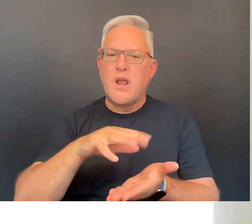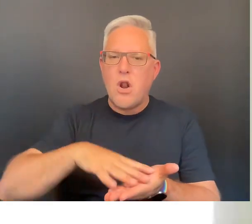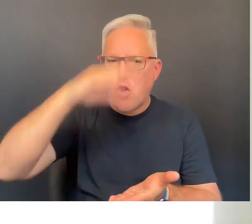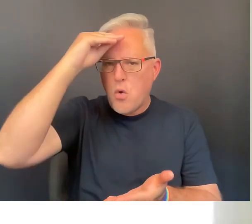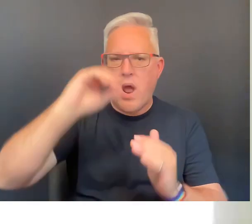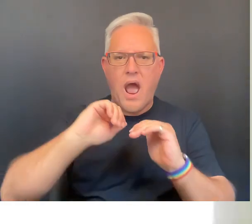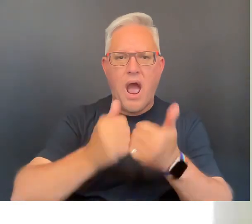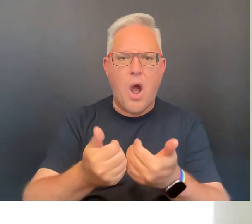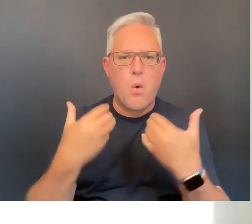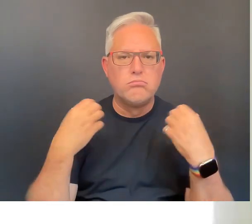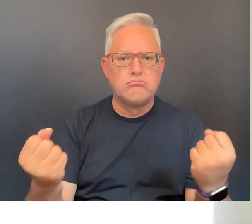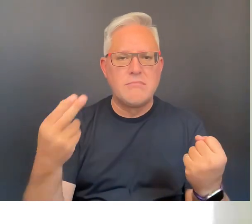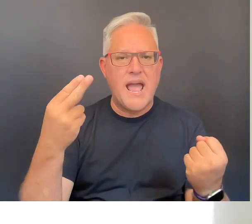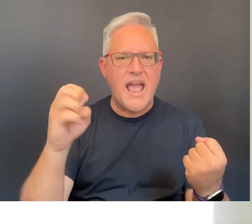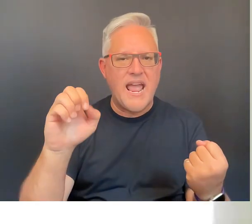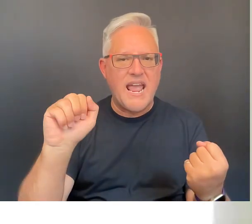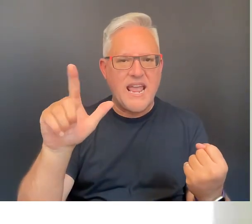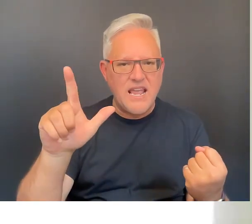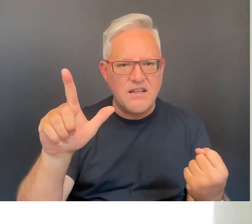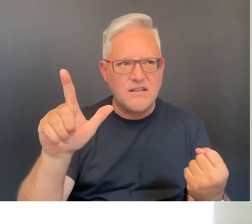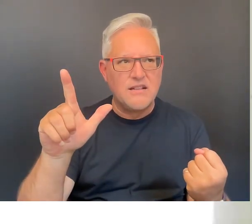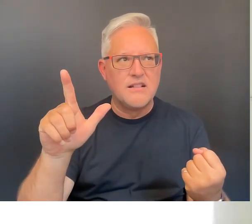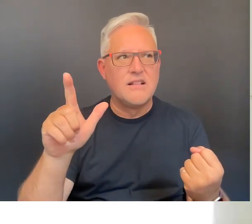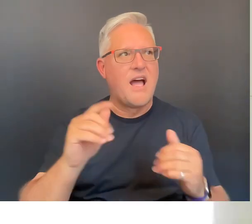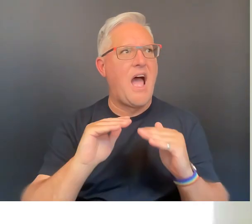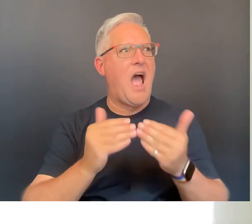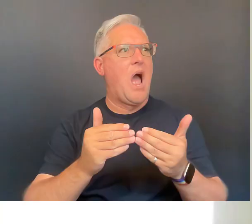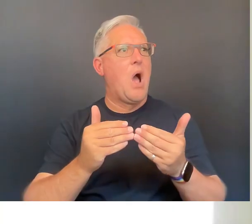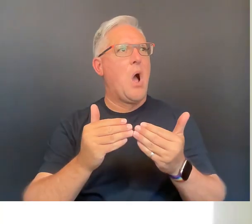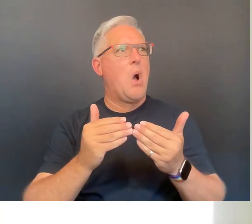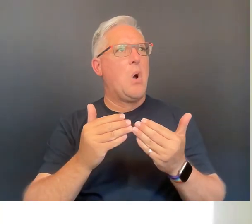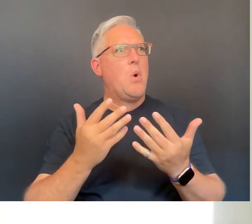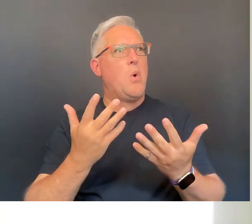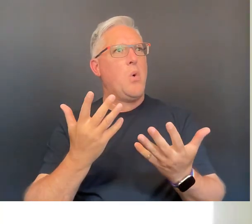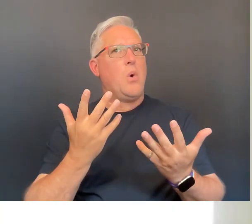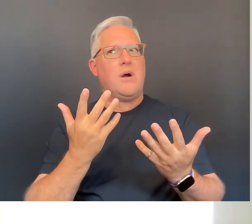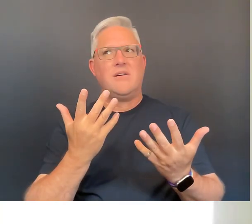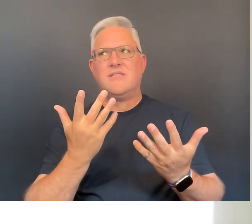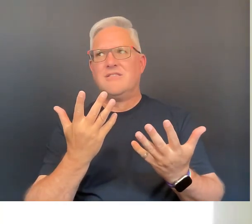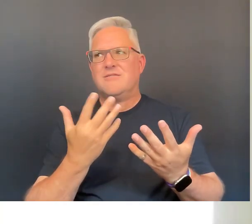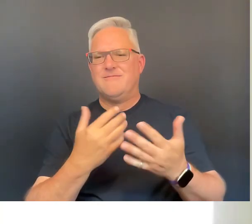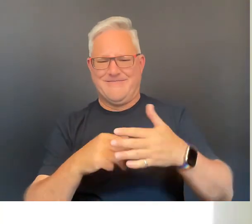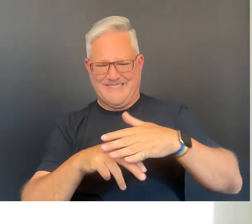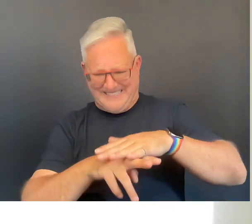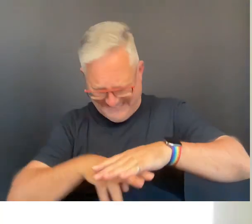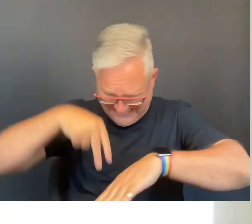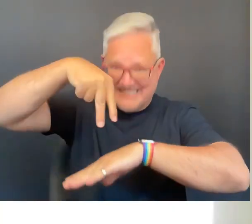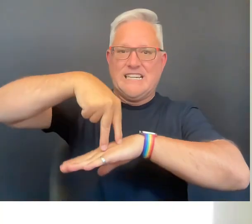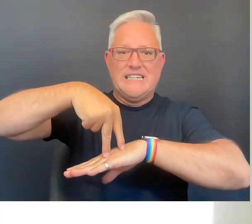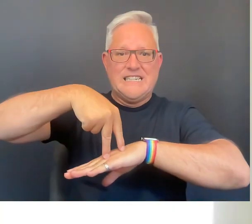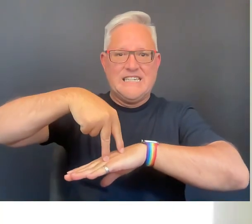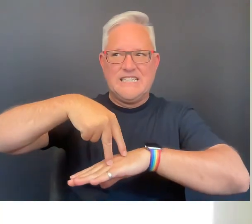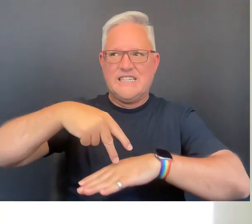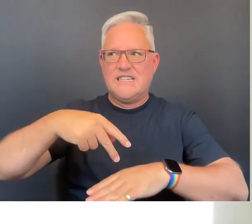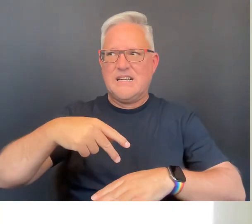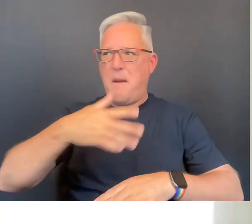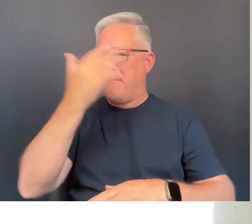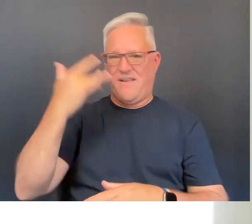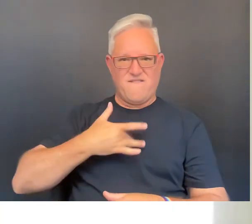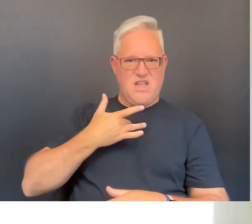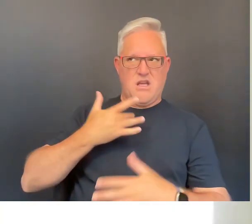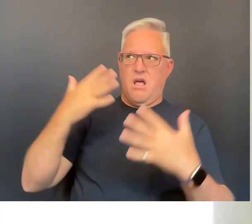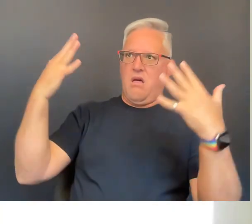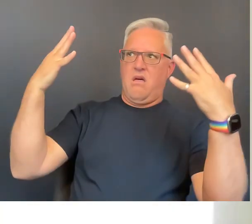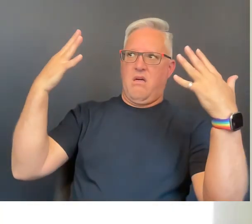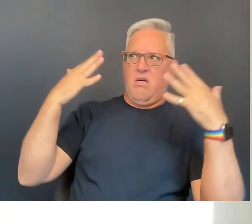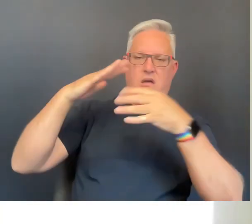relearn how to come out of this. Like, how do I do that when we're in a season that feels so